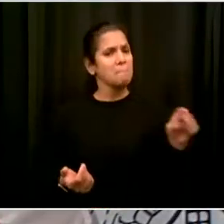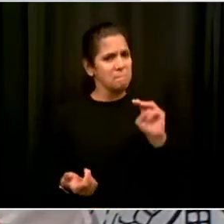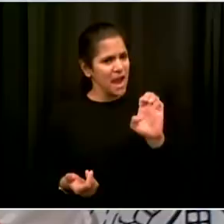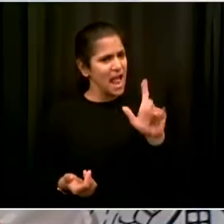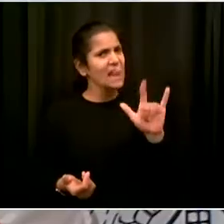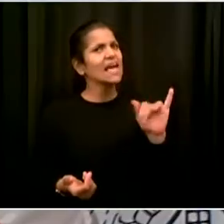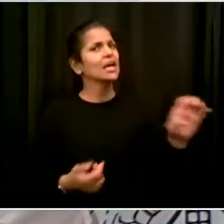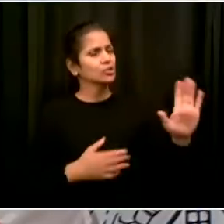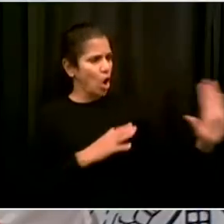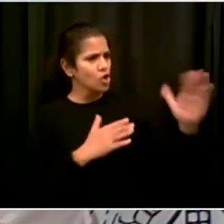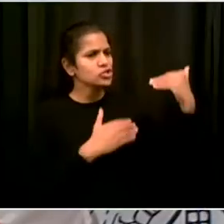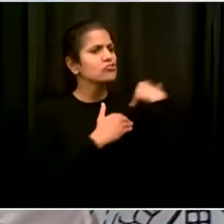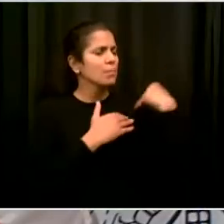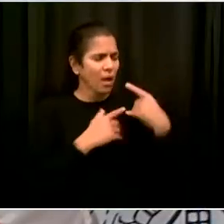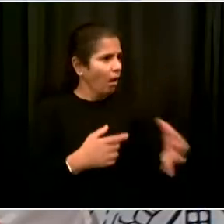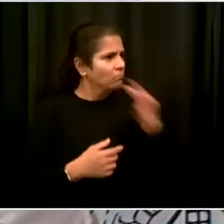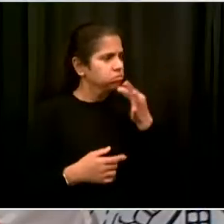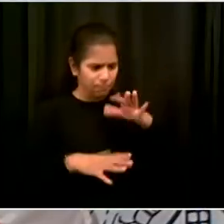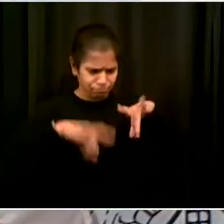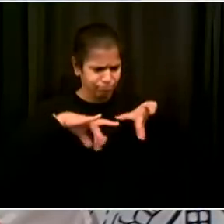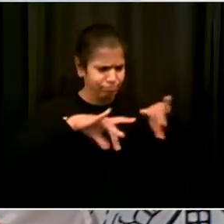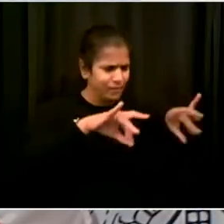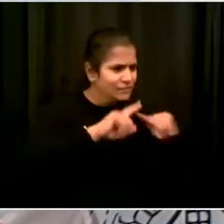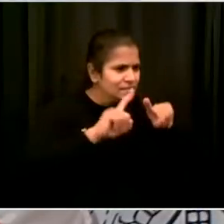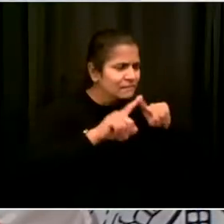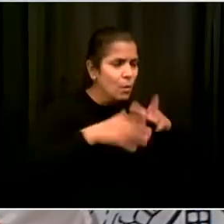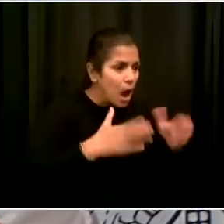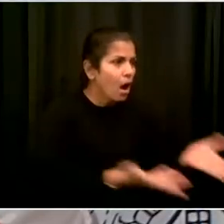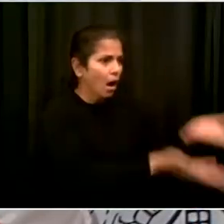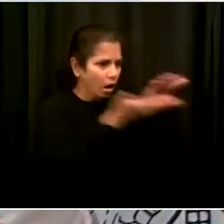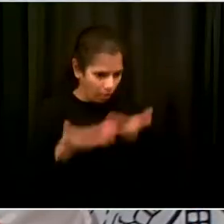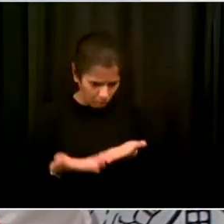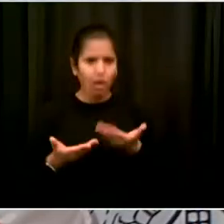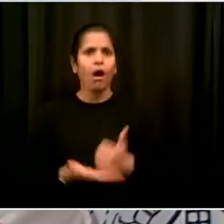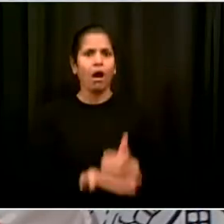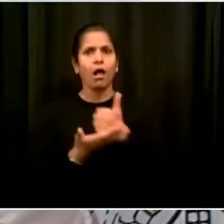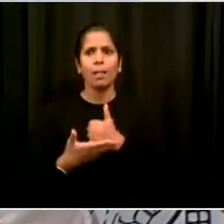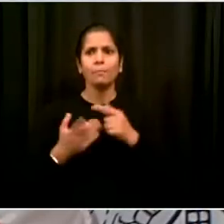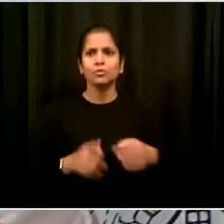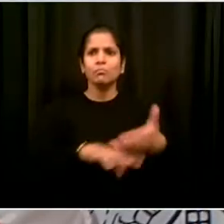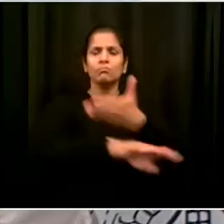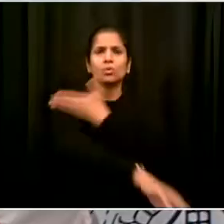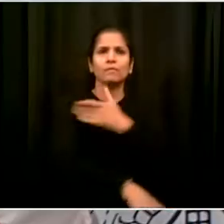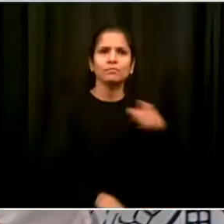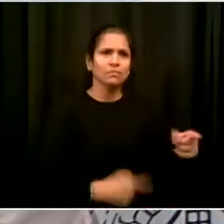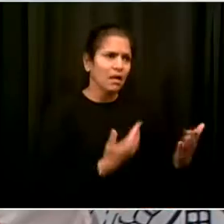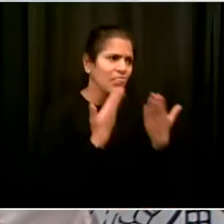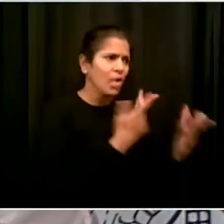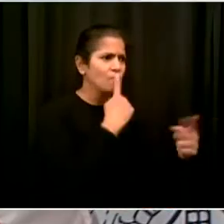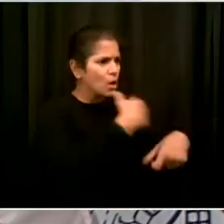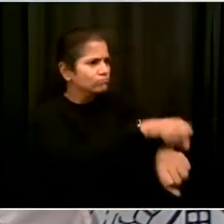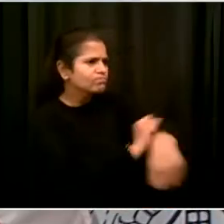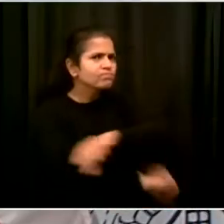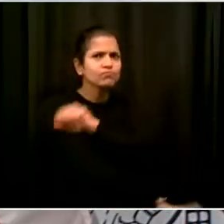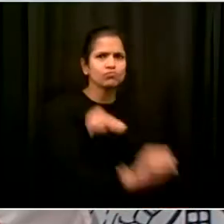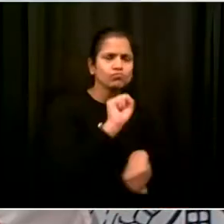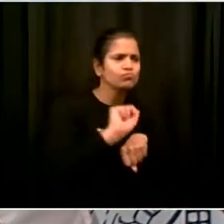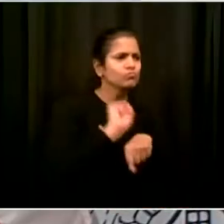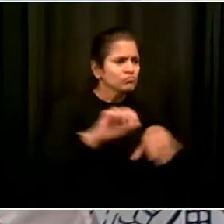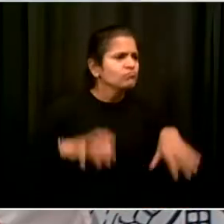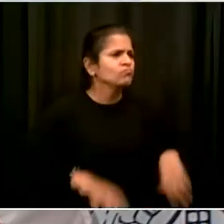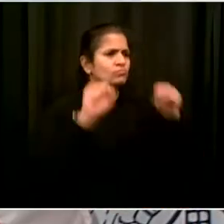Melanie's one of the people who made that happen. So thank you for that great effort, and thank you for the leadership you're providing now as we open the command center